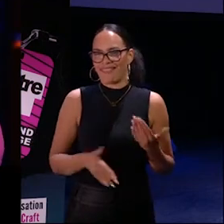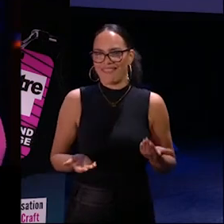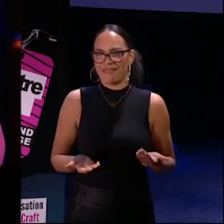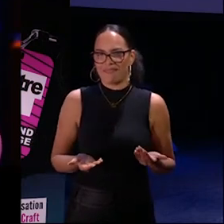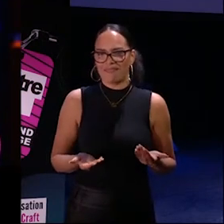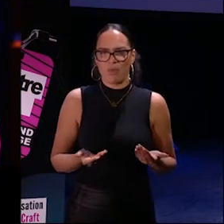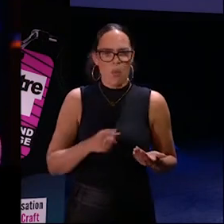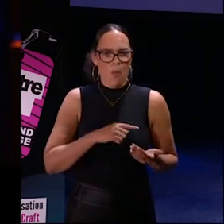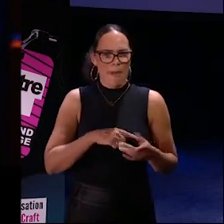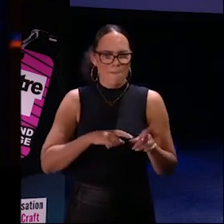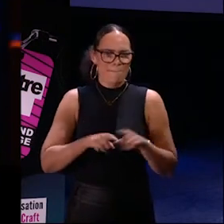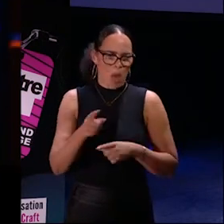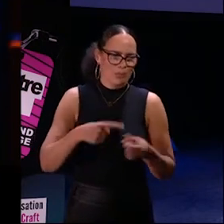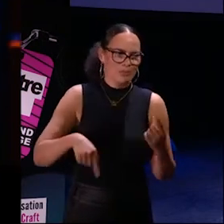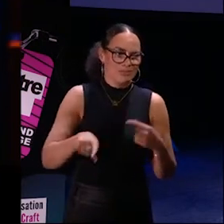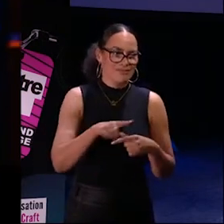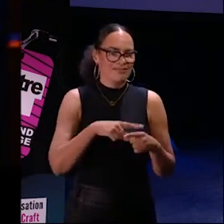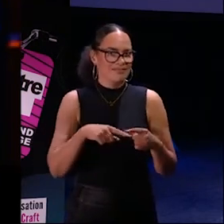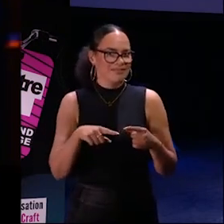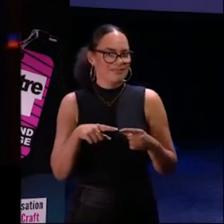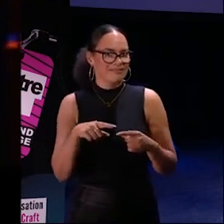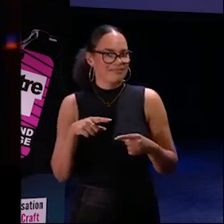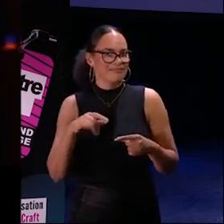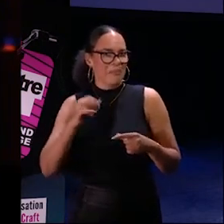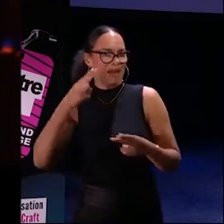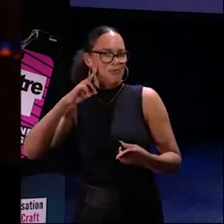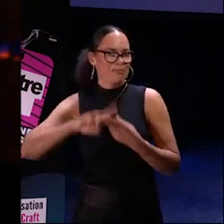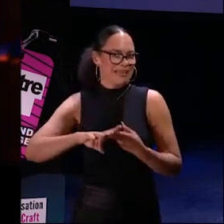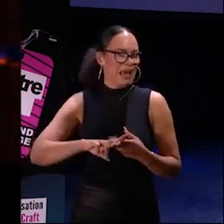I think most people now know what an idiot they'd look if they said that to you.